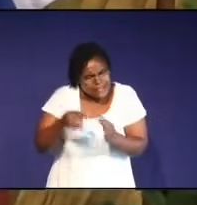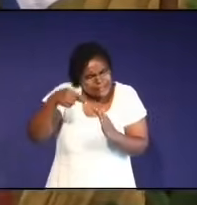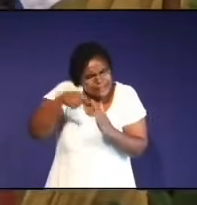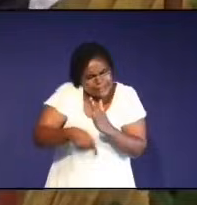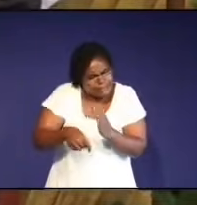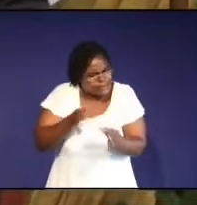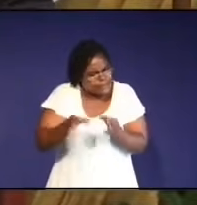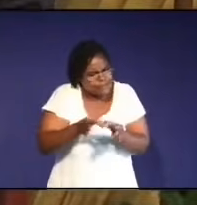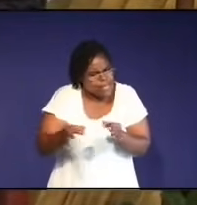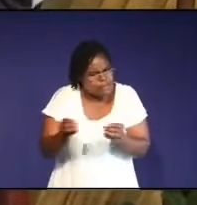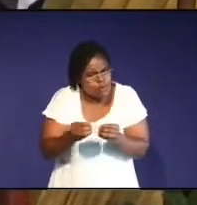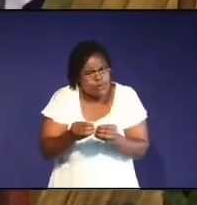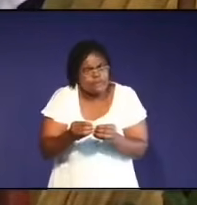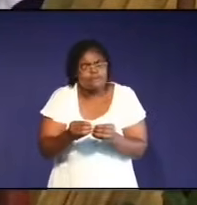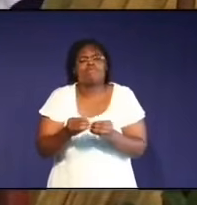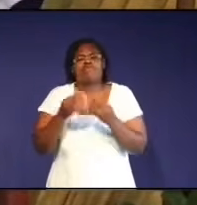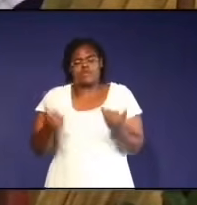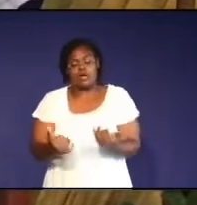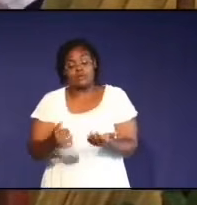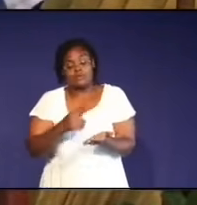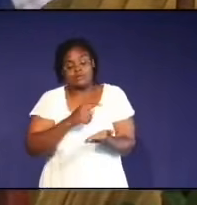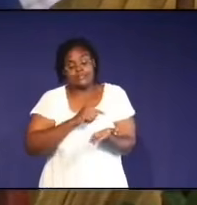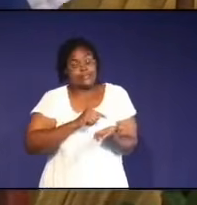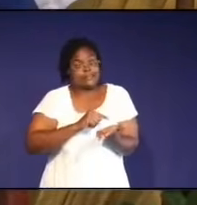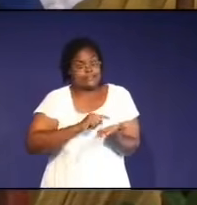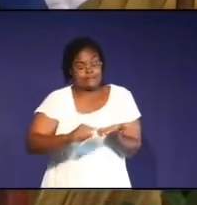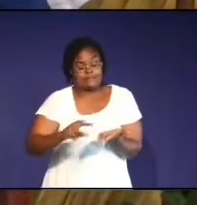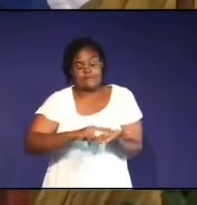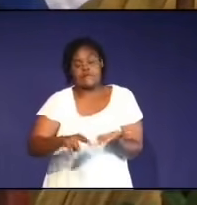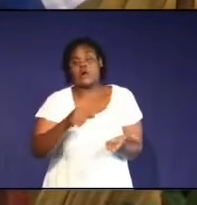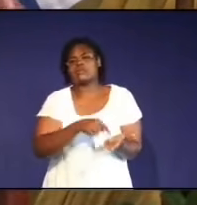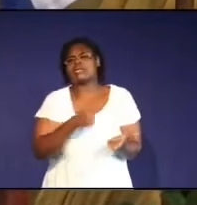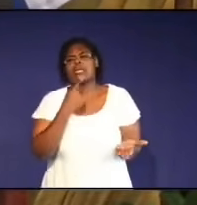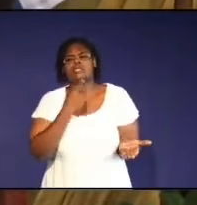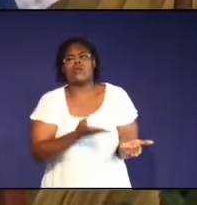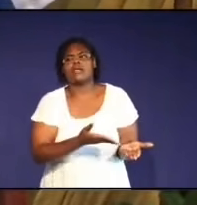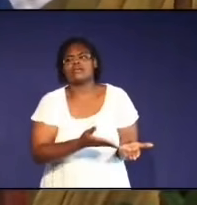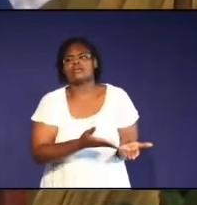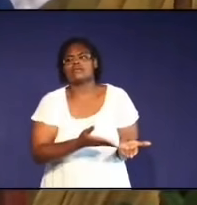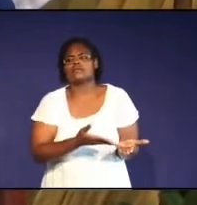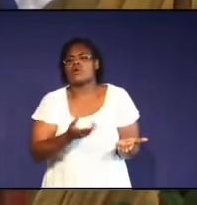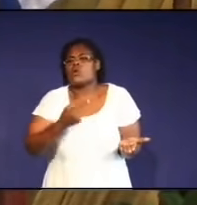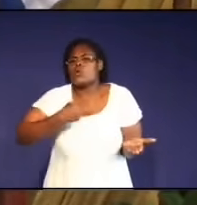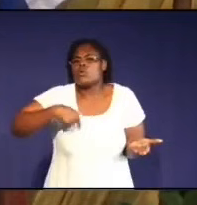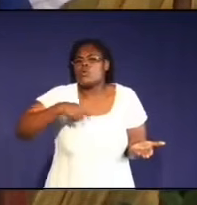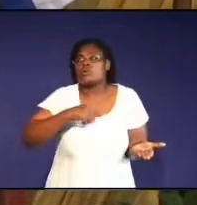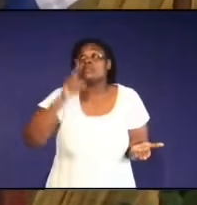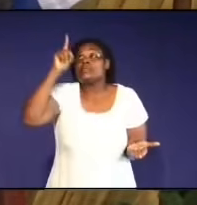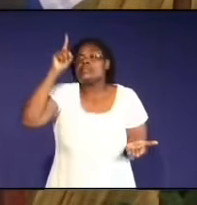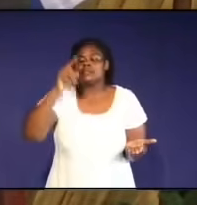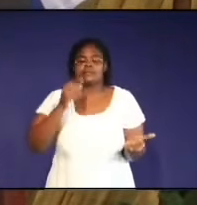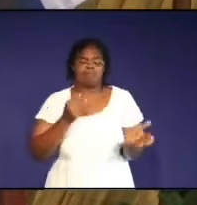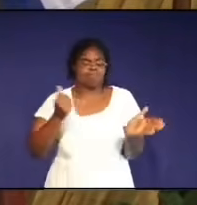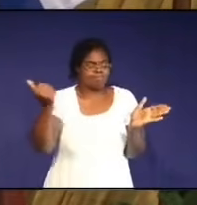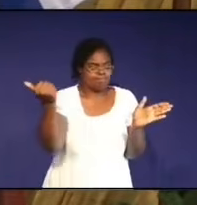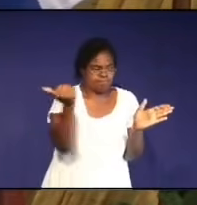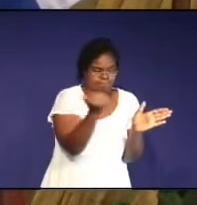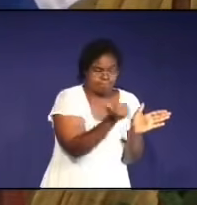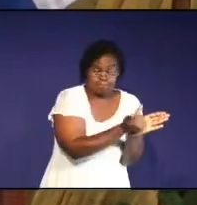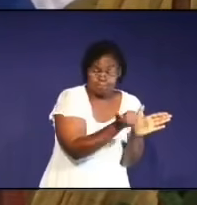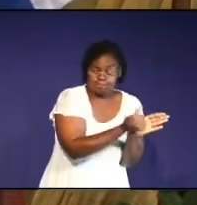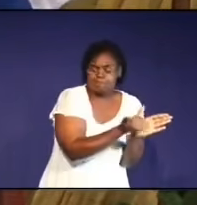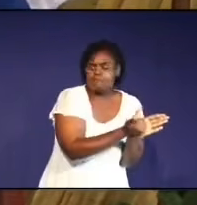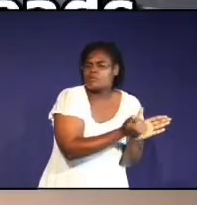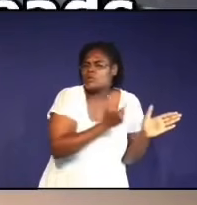The text says, we gonna seal the